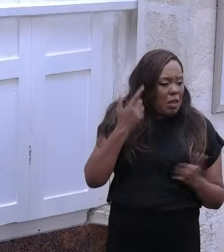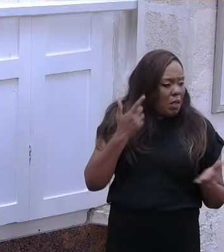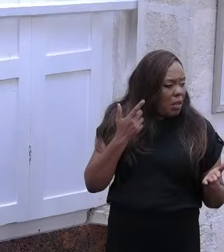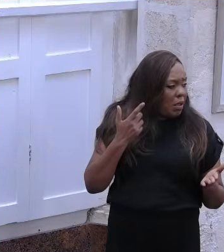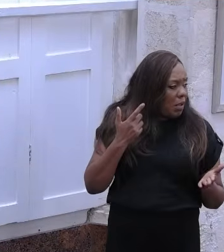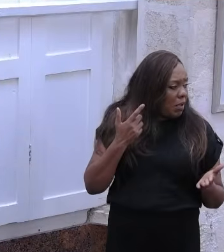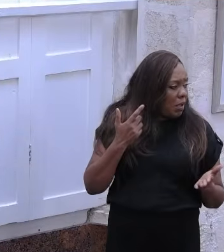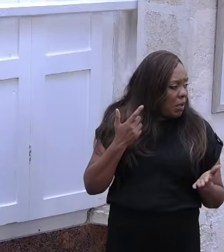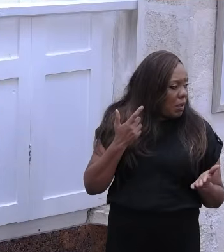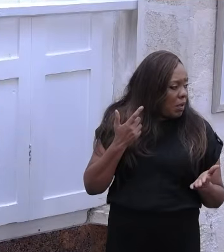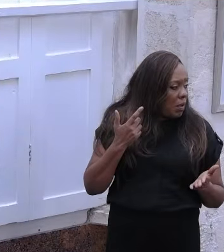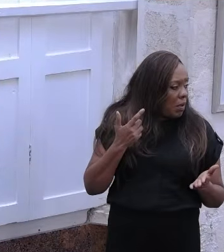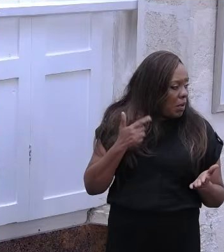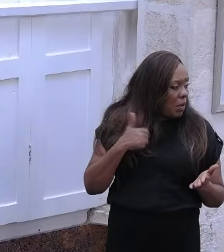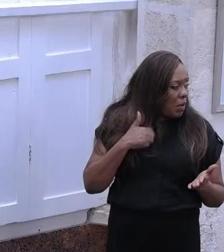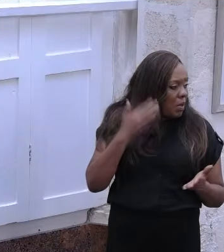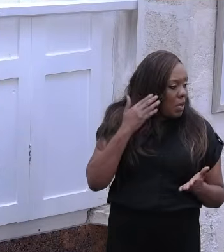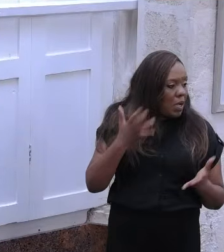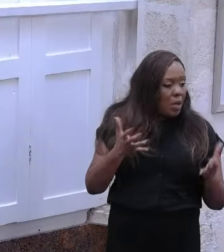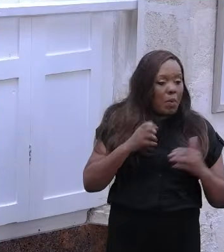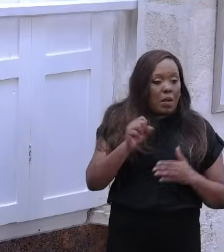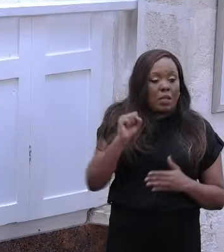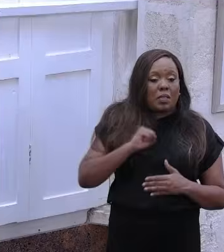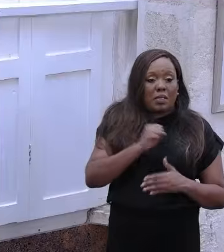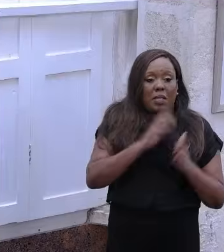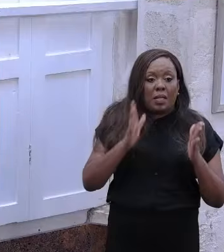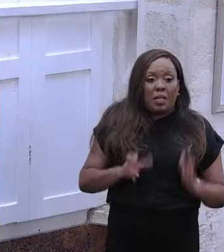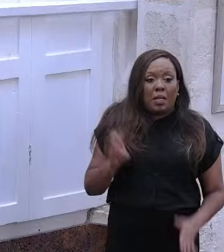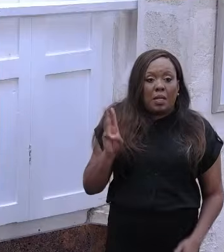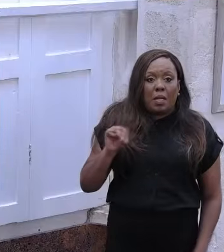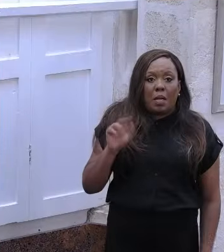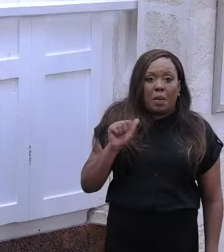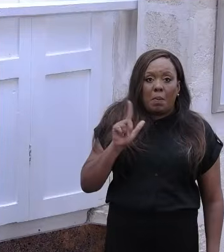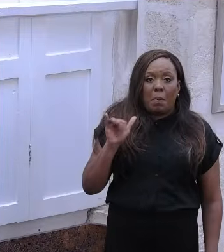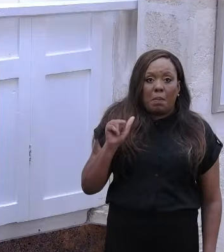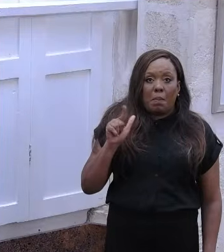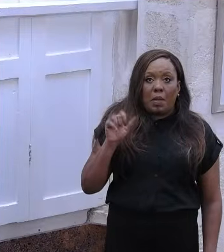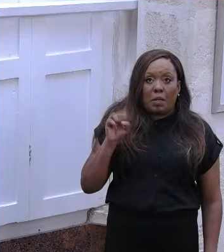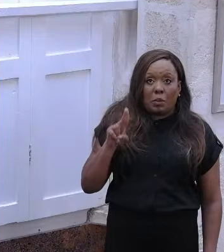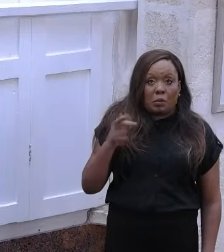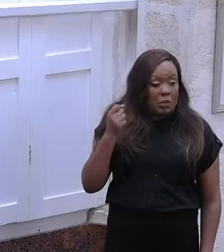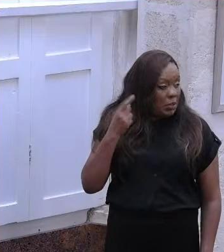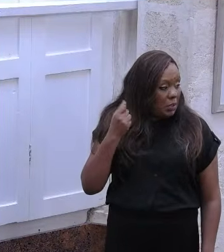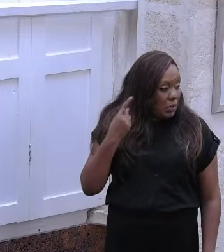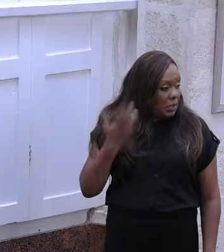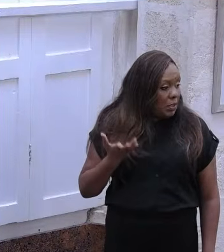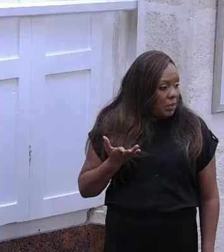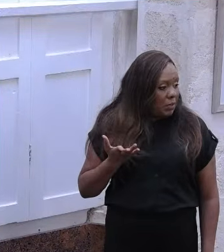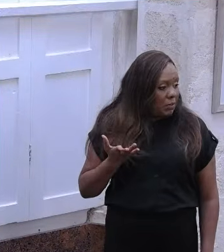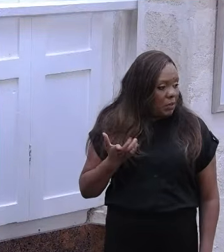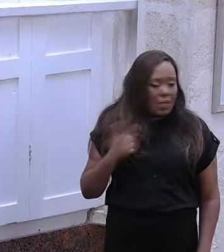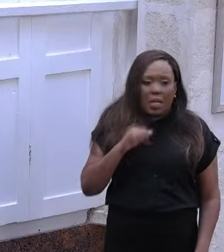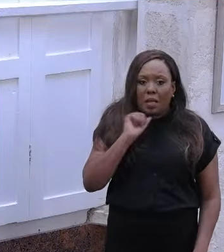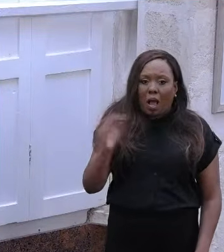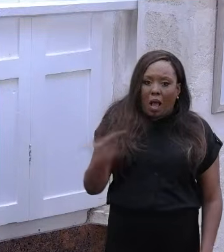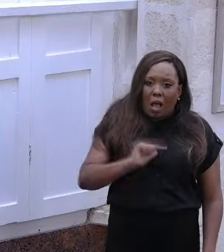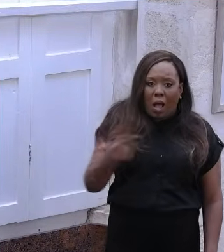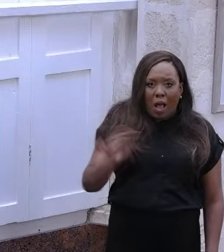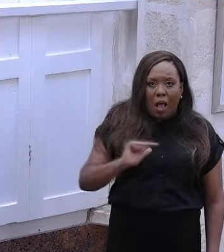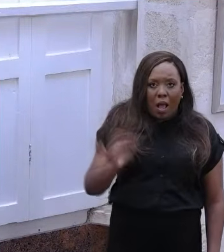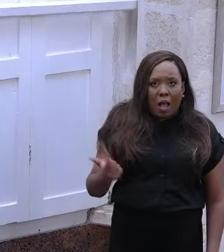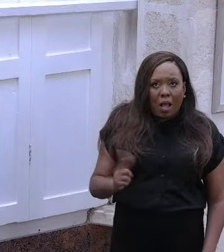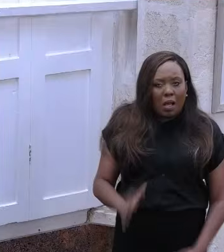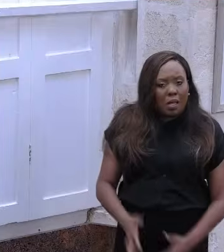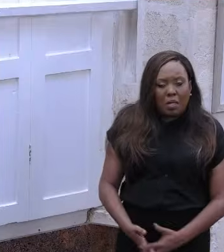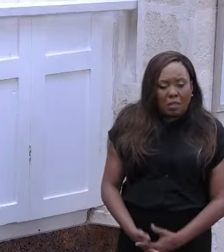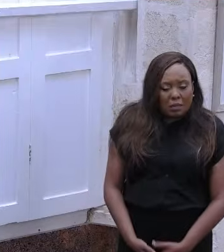I want Senator Molyneux to understand this is not a back and forth with you and I, because I fully appreciate what you are